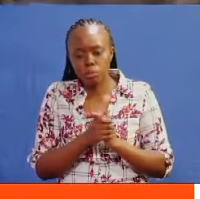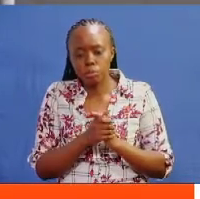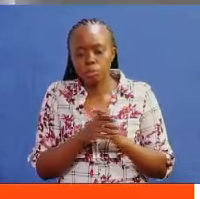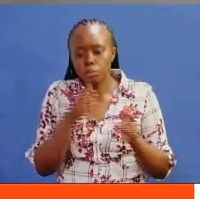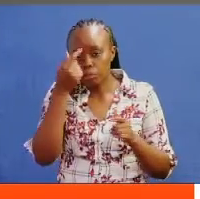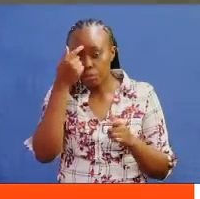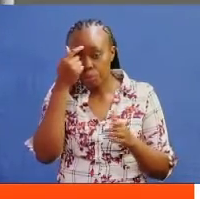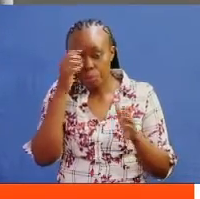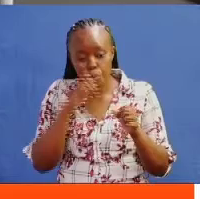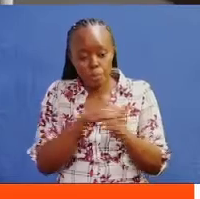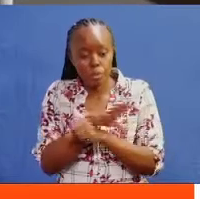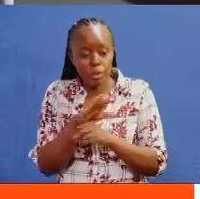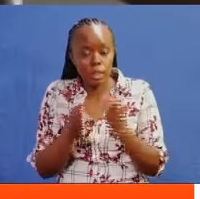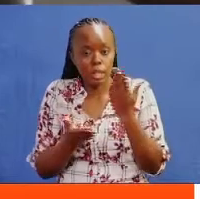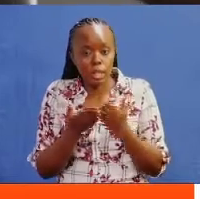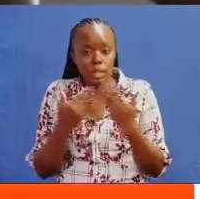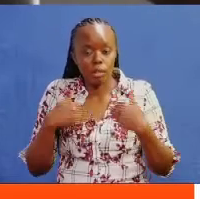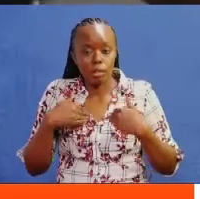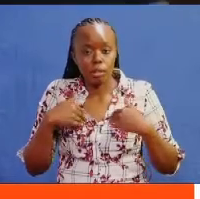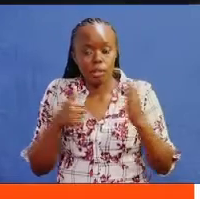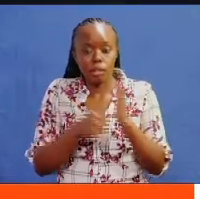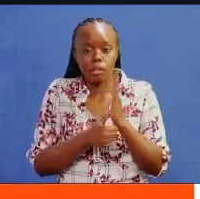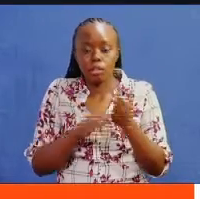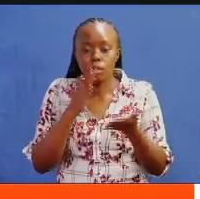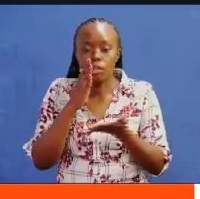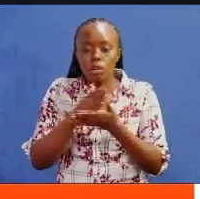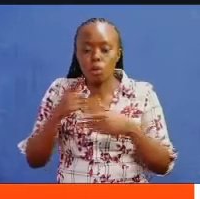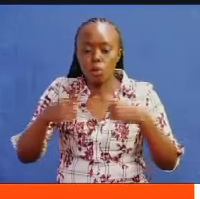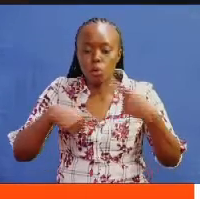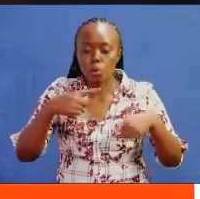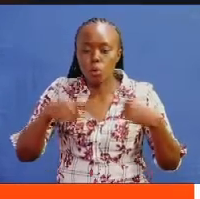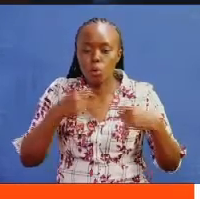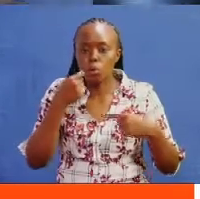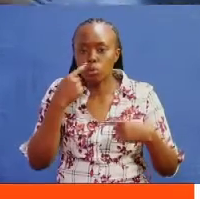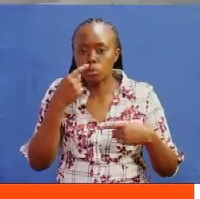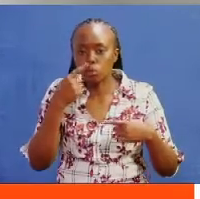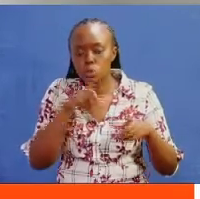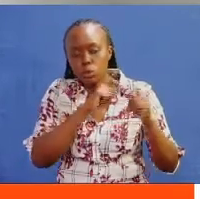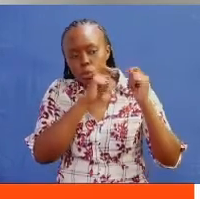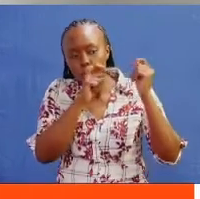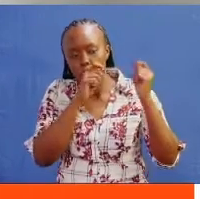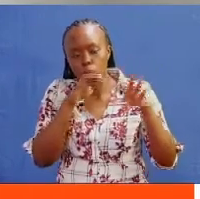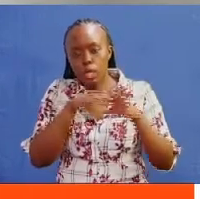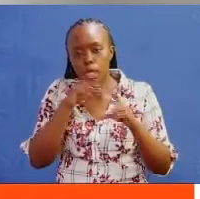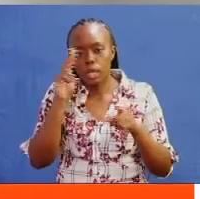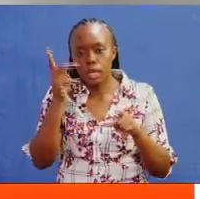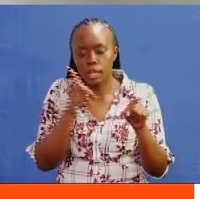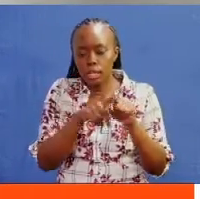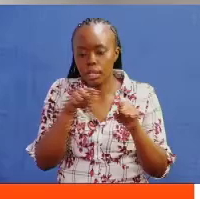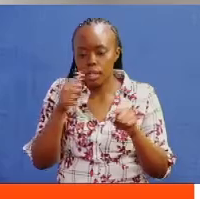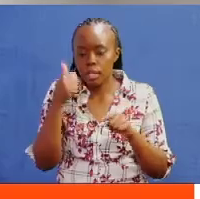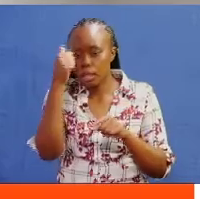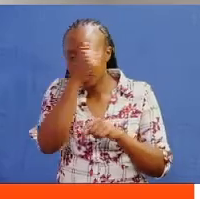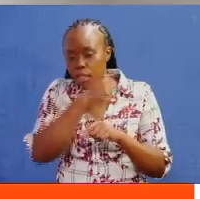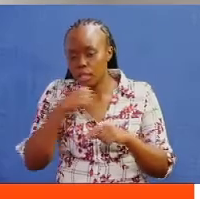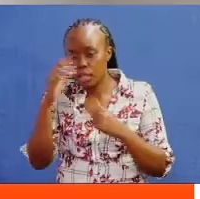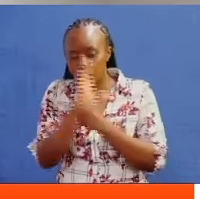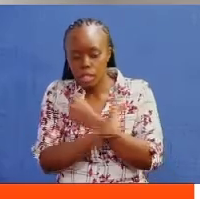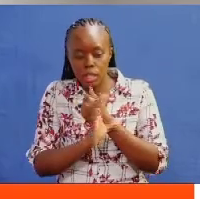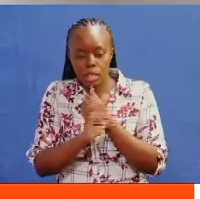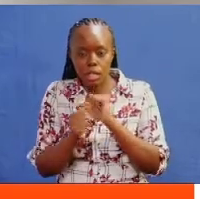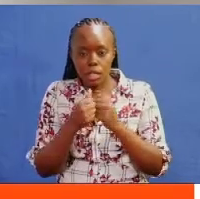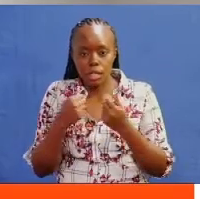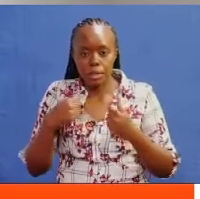India's COVID-19 health crisis halted the ongoing vaccination campaigns in Kenya and other African countries depending